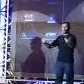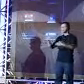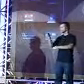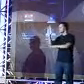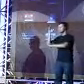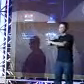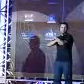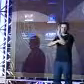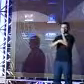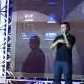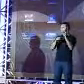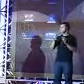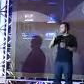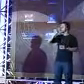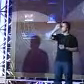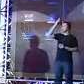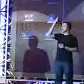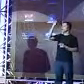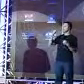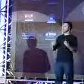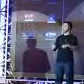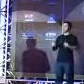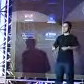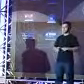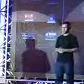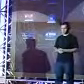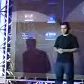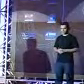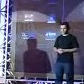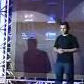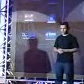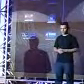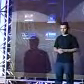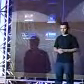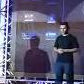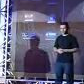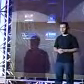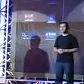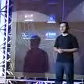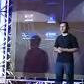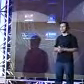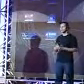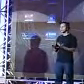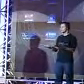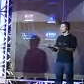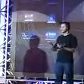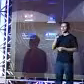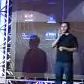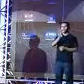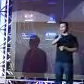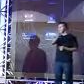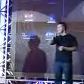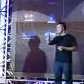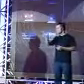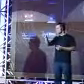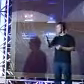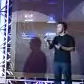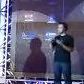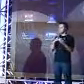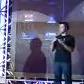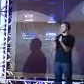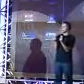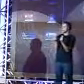natural resources being utilized by vast amounts by the